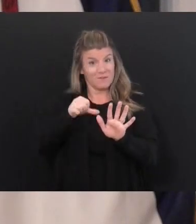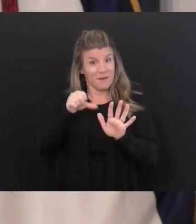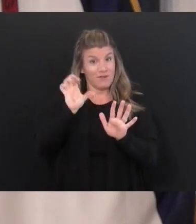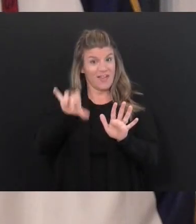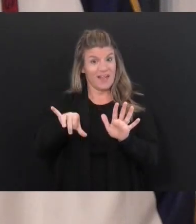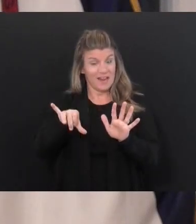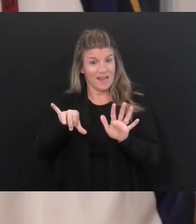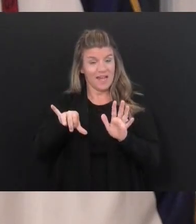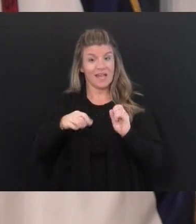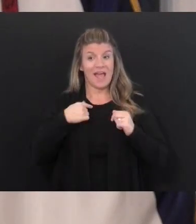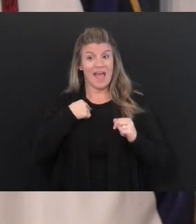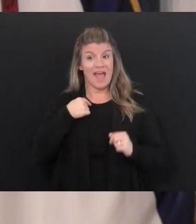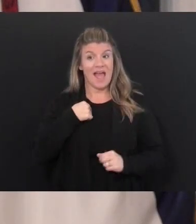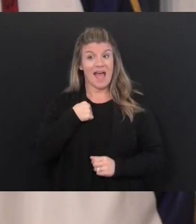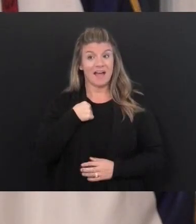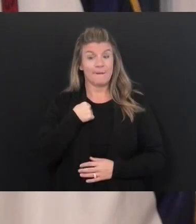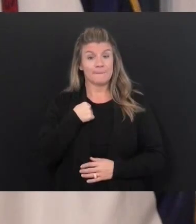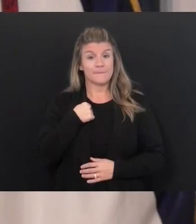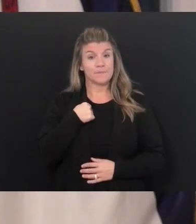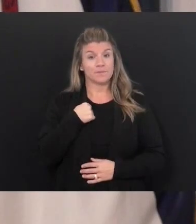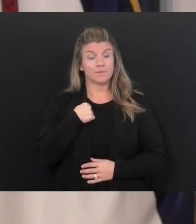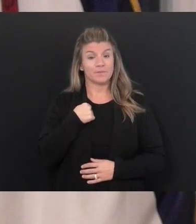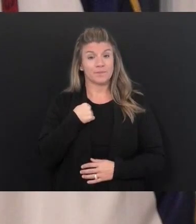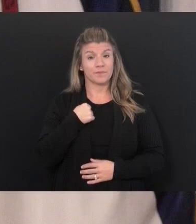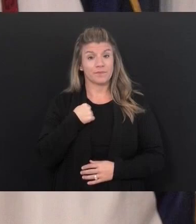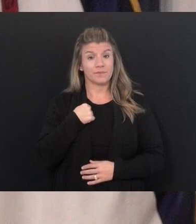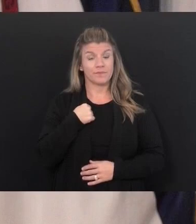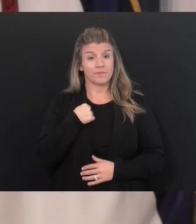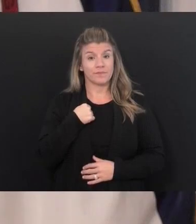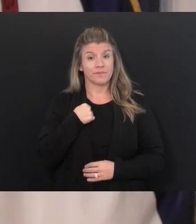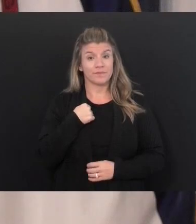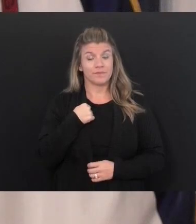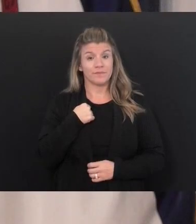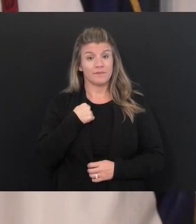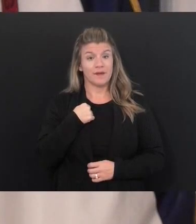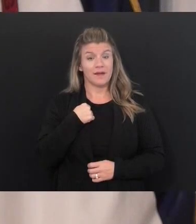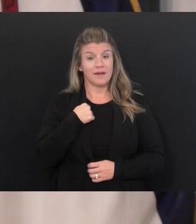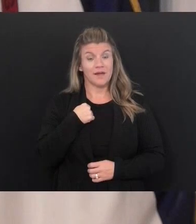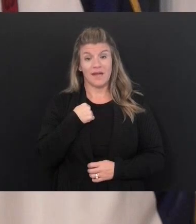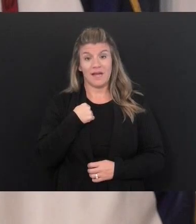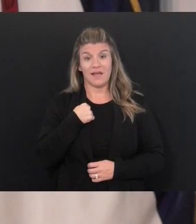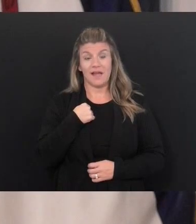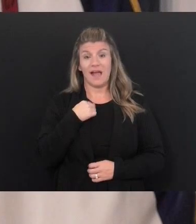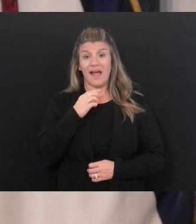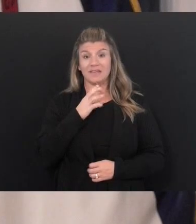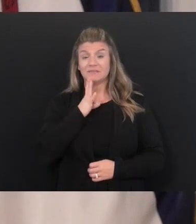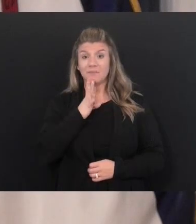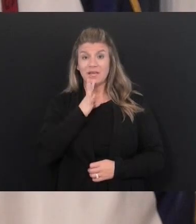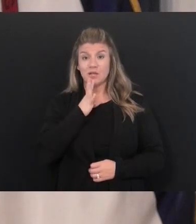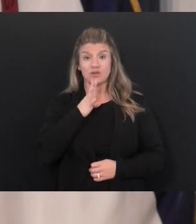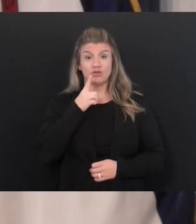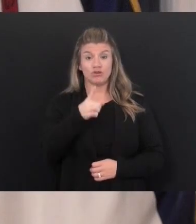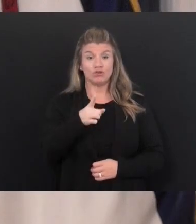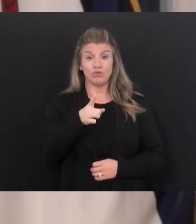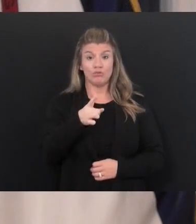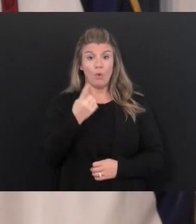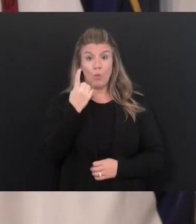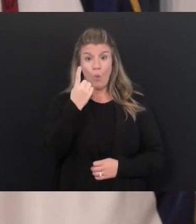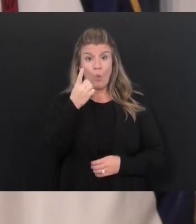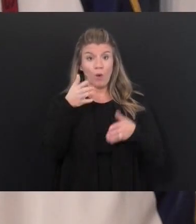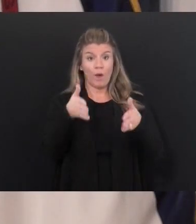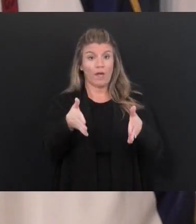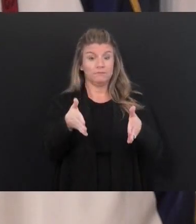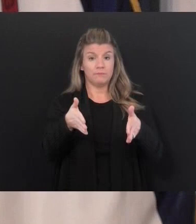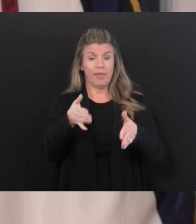And I can, I only have one way to speak to you, and that's just in plain everyday